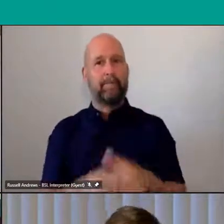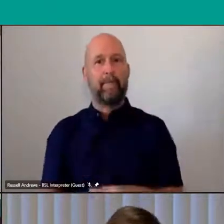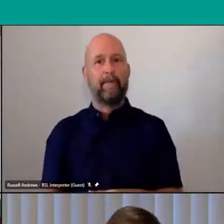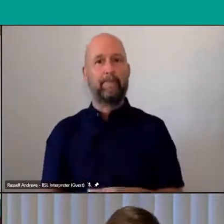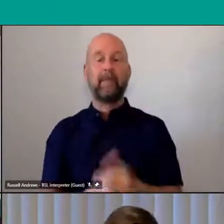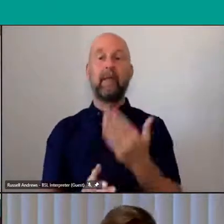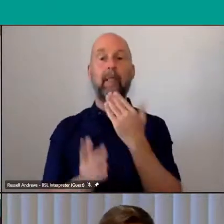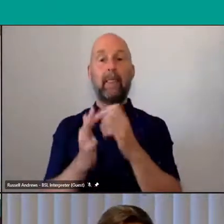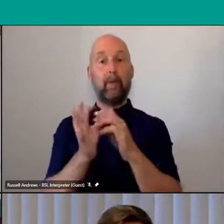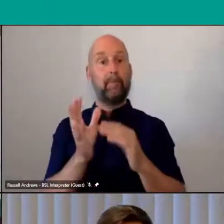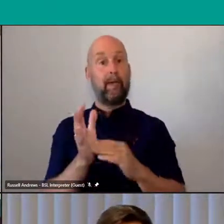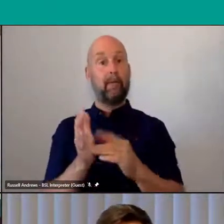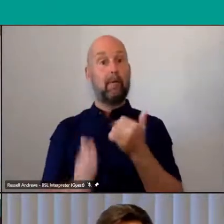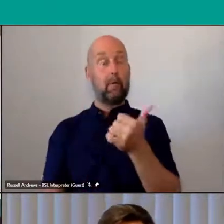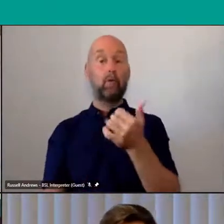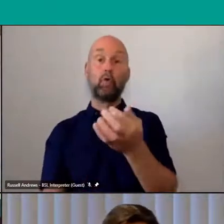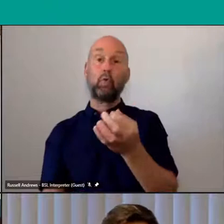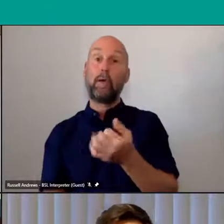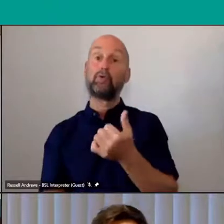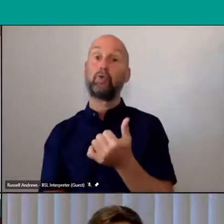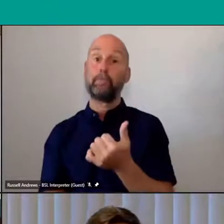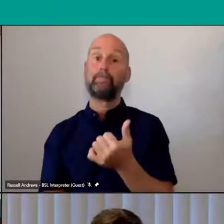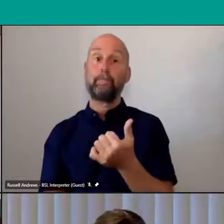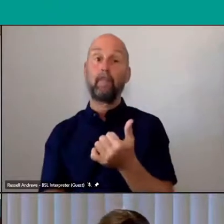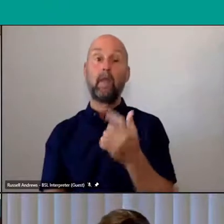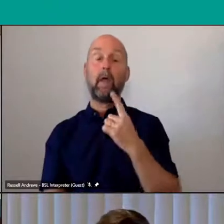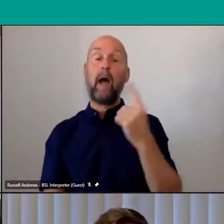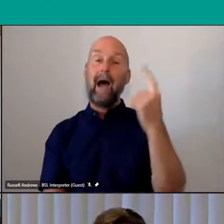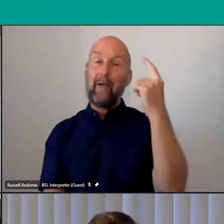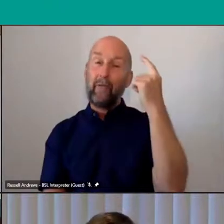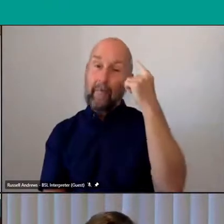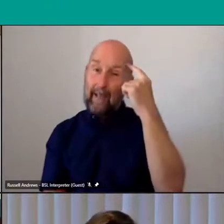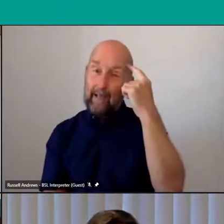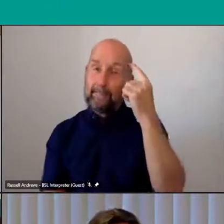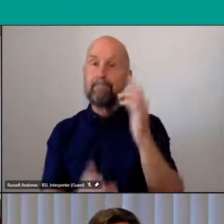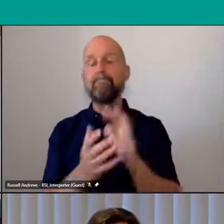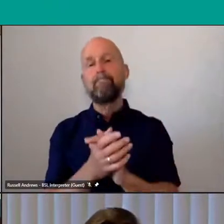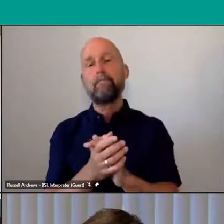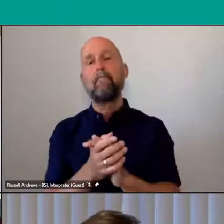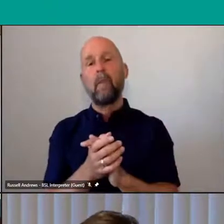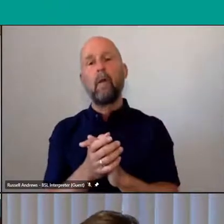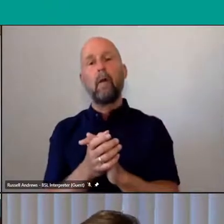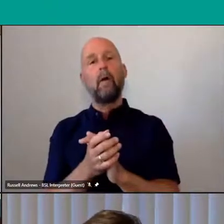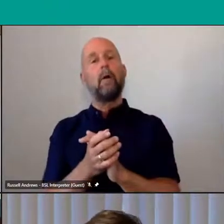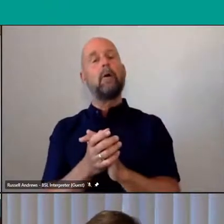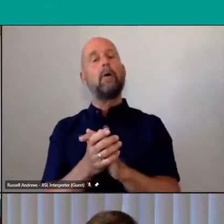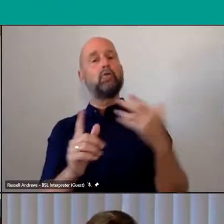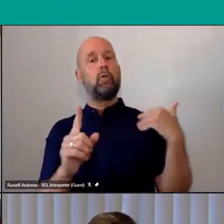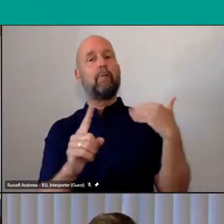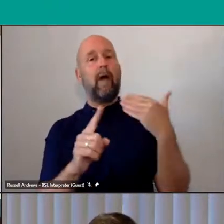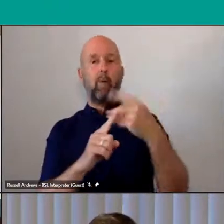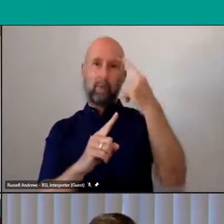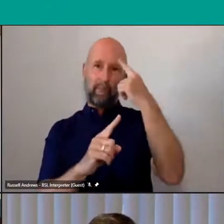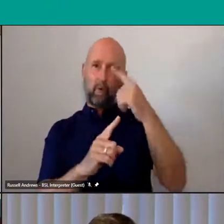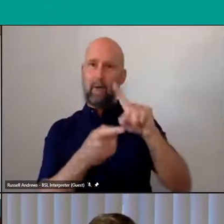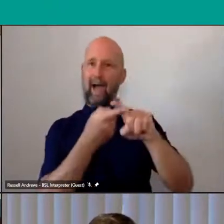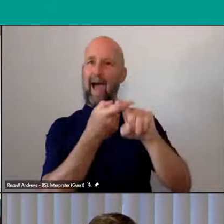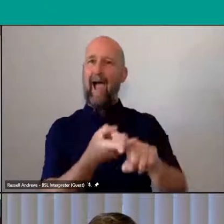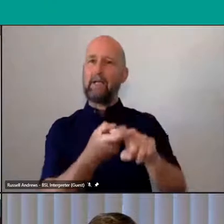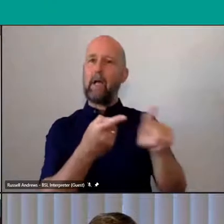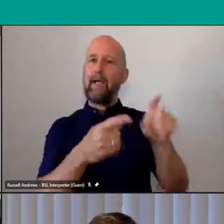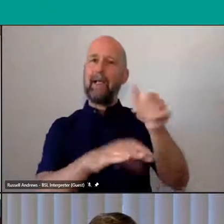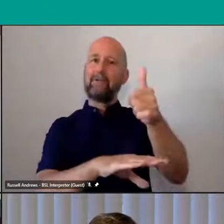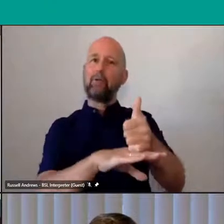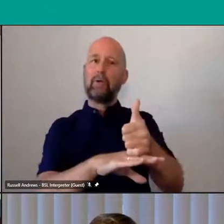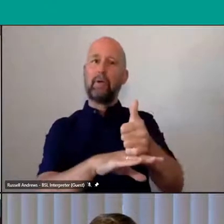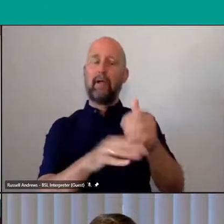Pam. That's a really good question. I think we've tended to think about anchor institutions as the